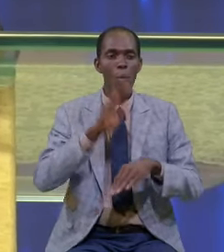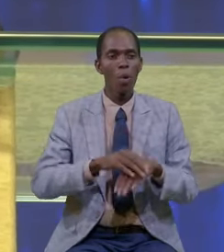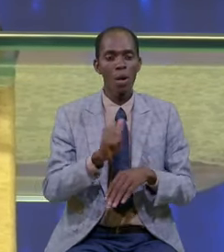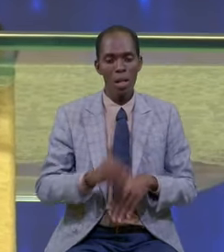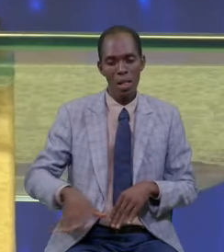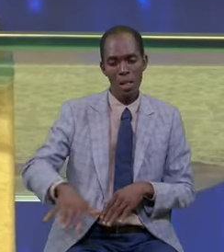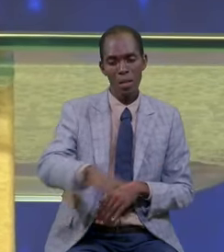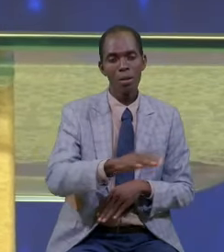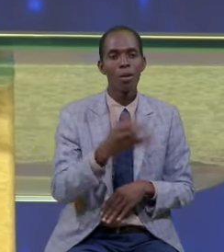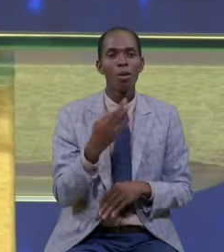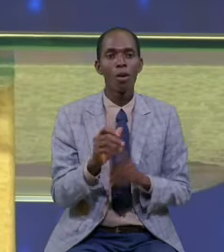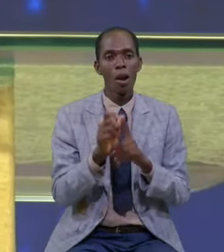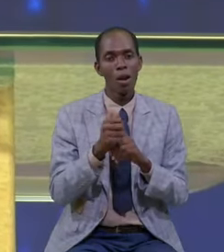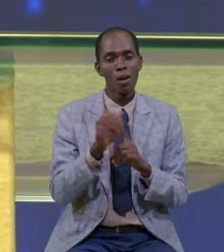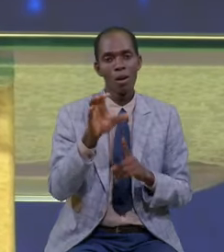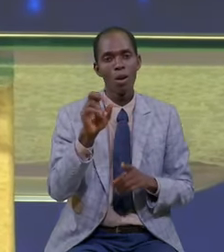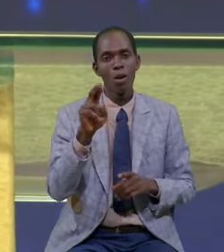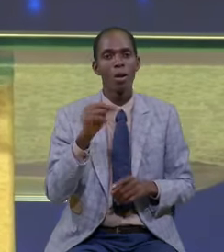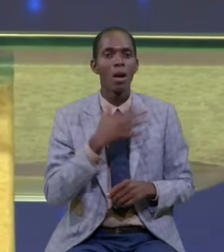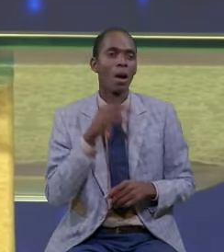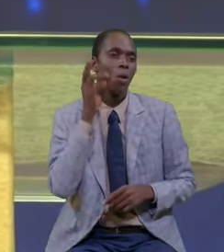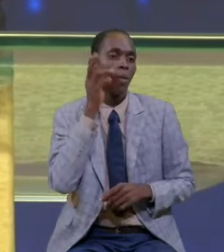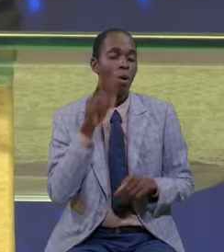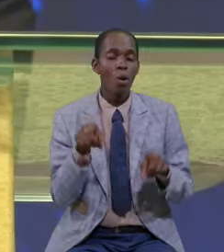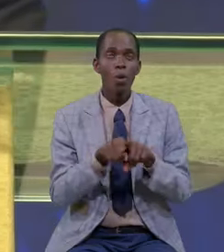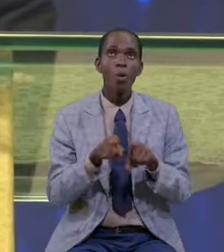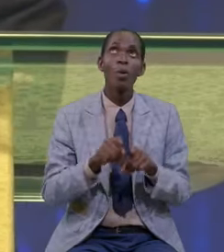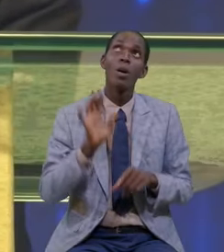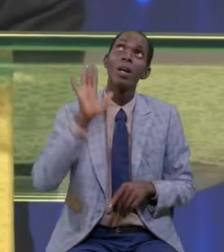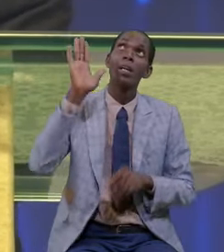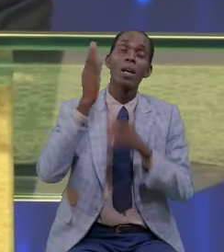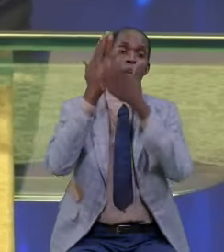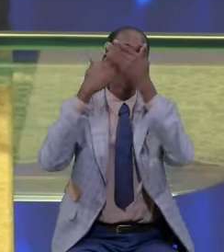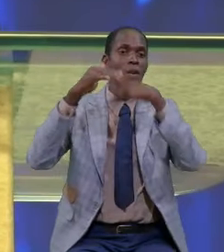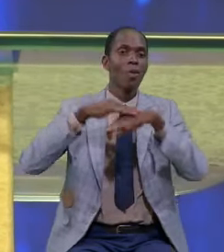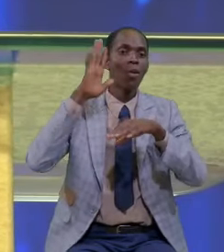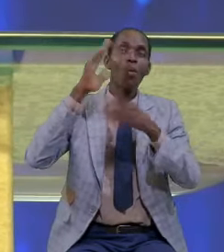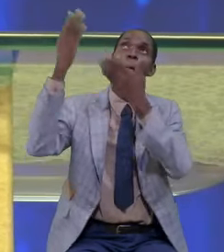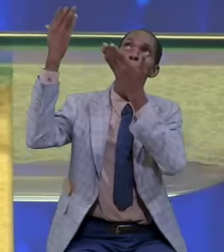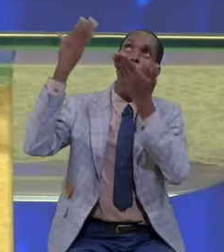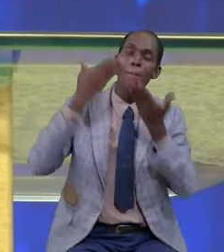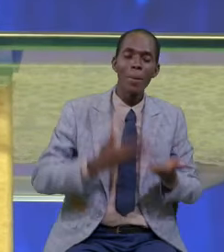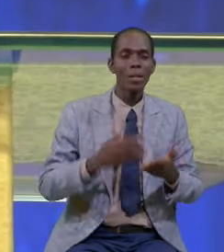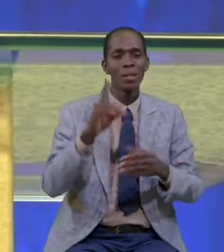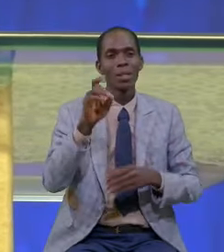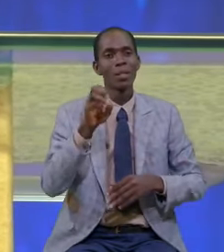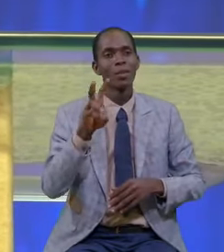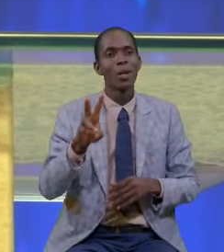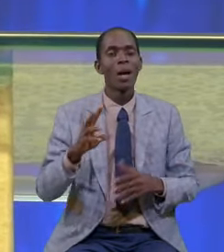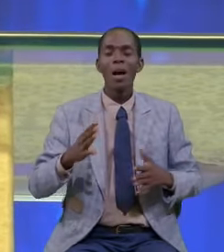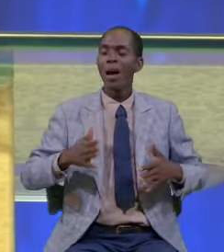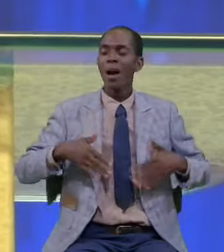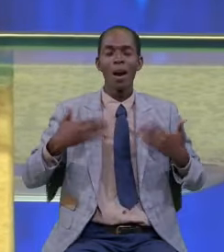wine. Also, his heavens shall drop down dew. Happy art